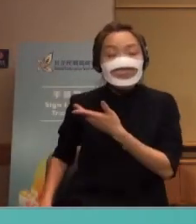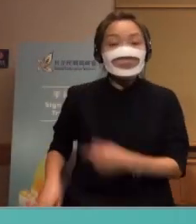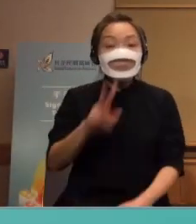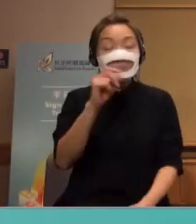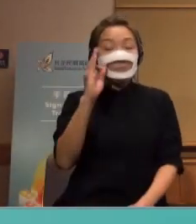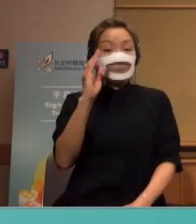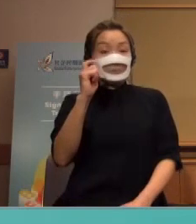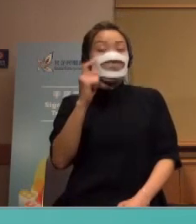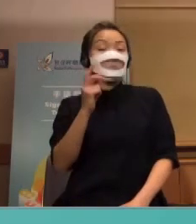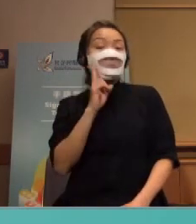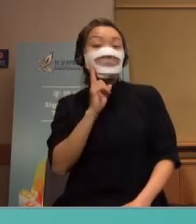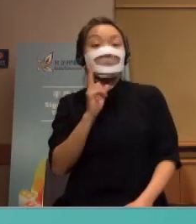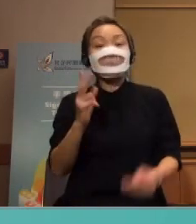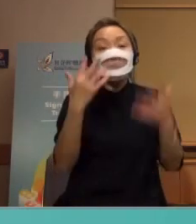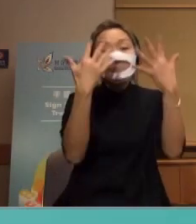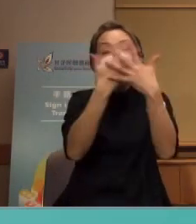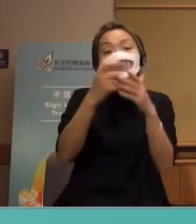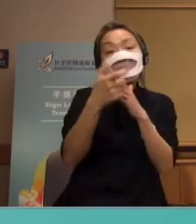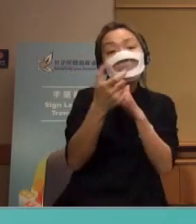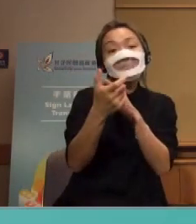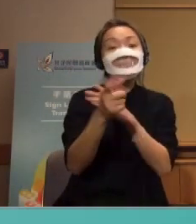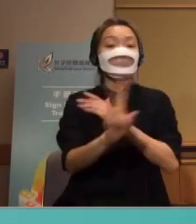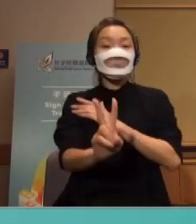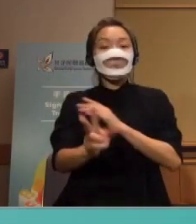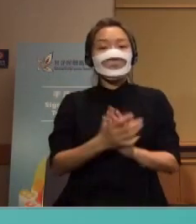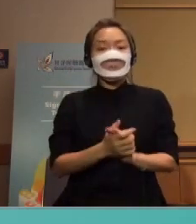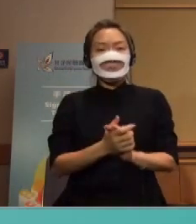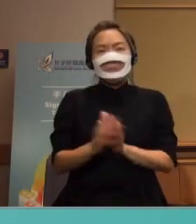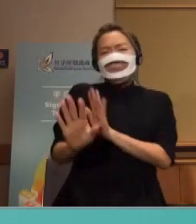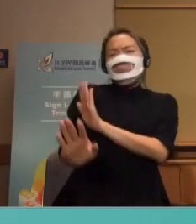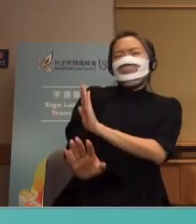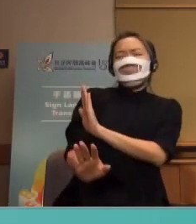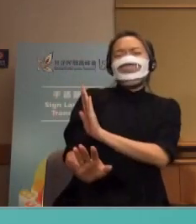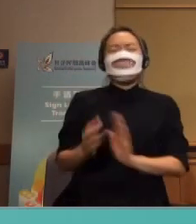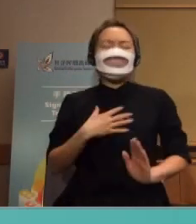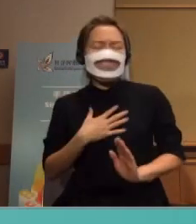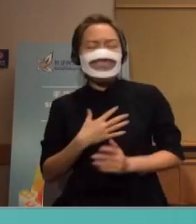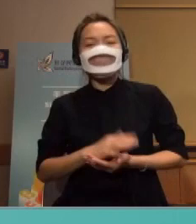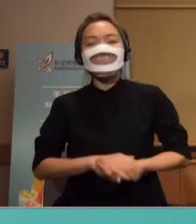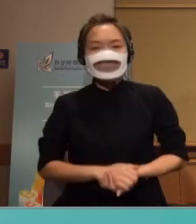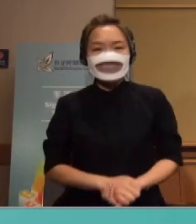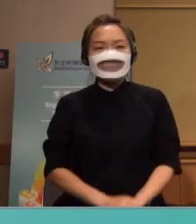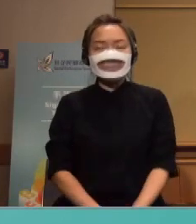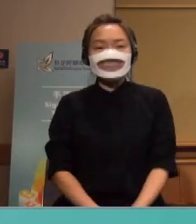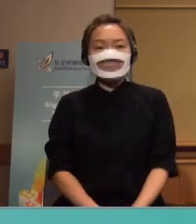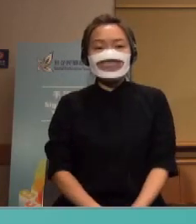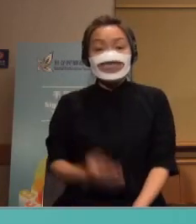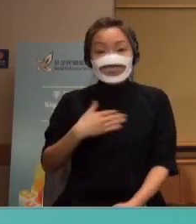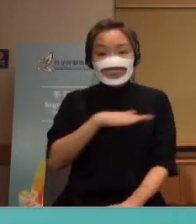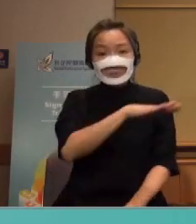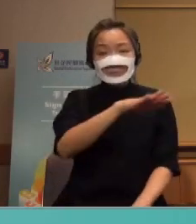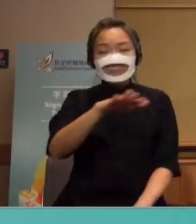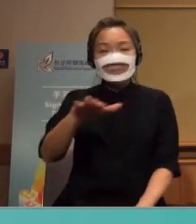No, don't touch me, and something like that. So, and as long as our target are like public, and that's hard